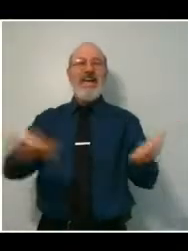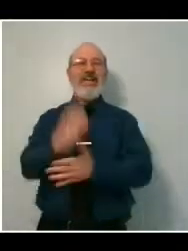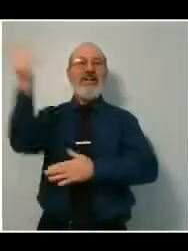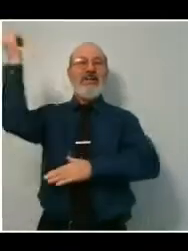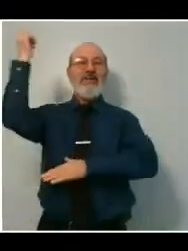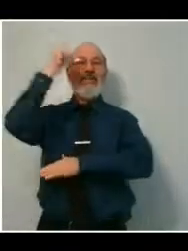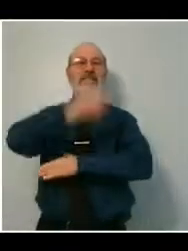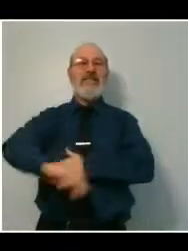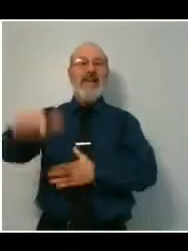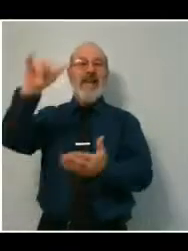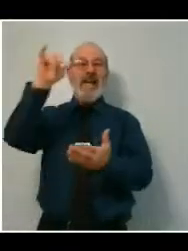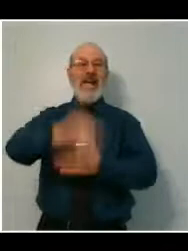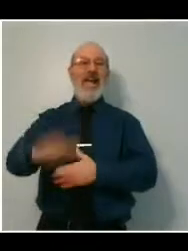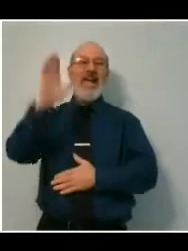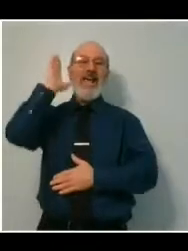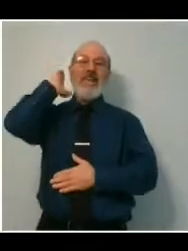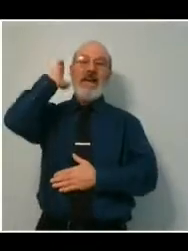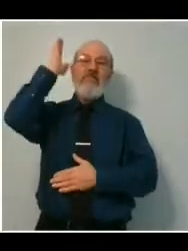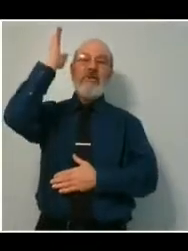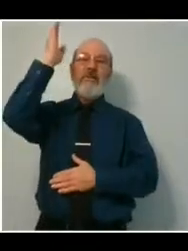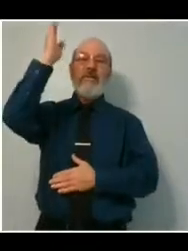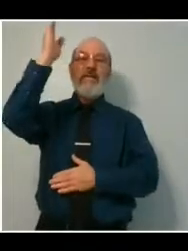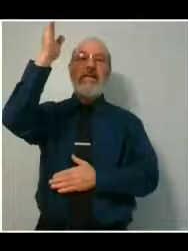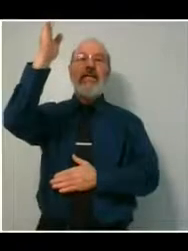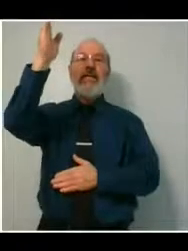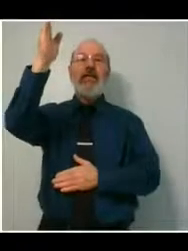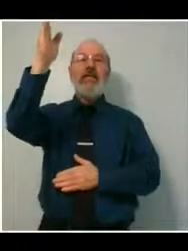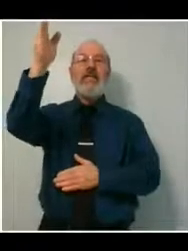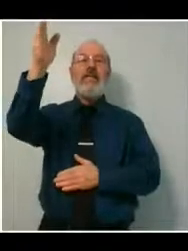glorious day that will be.